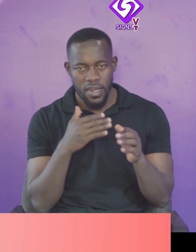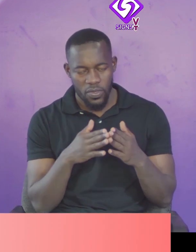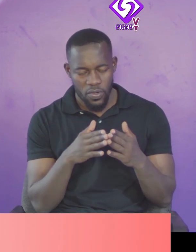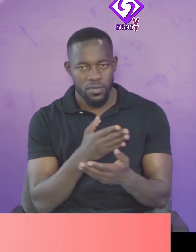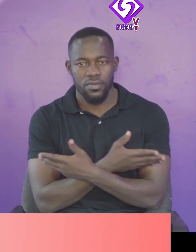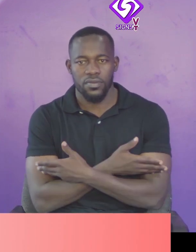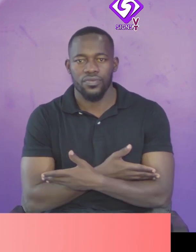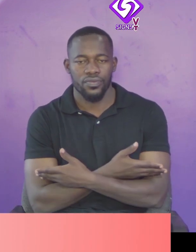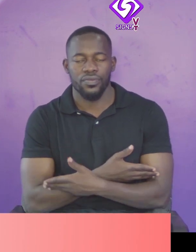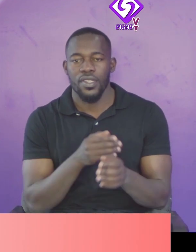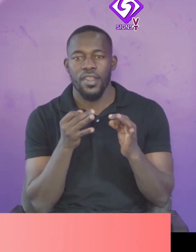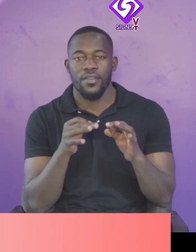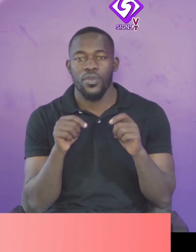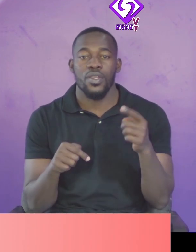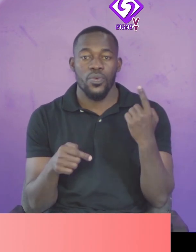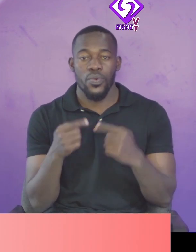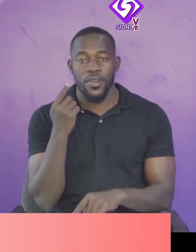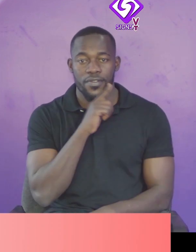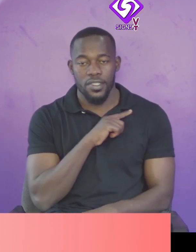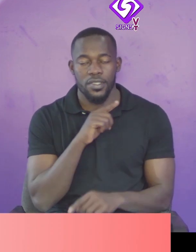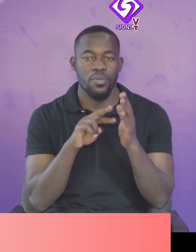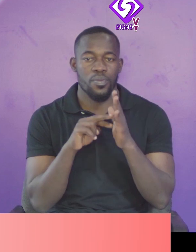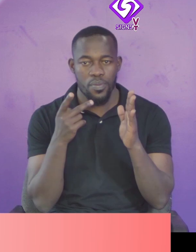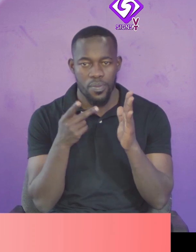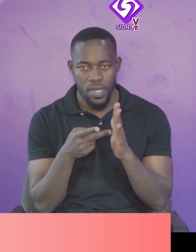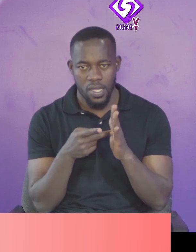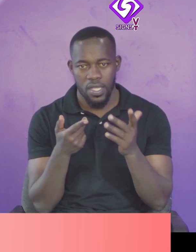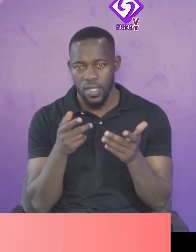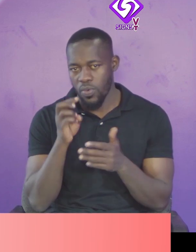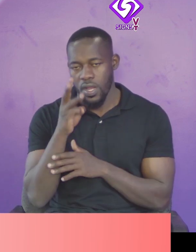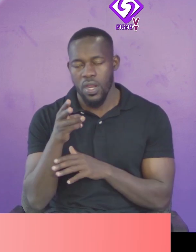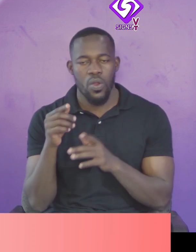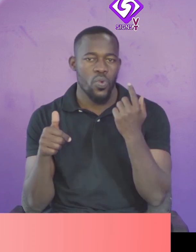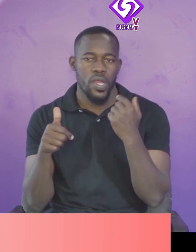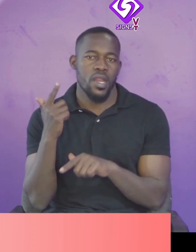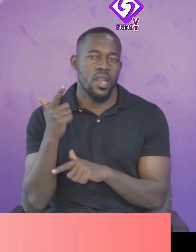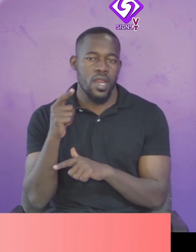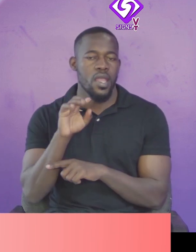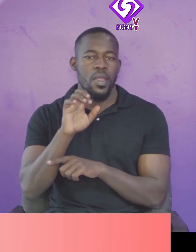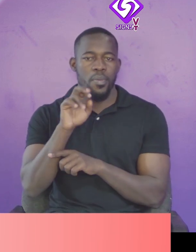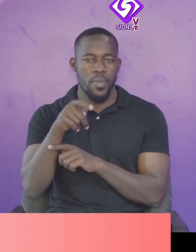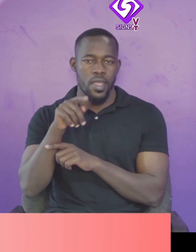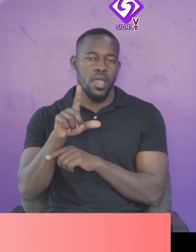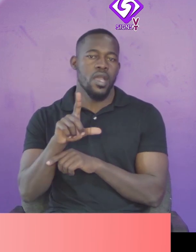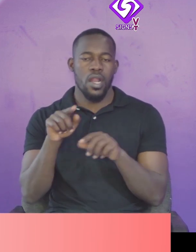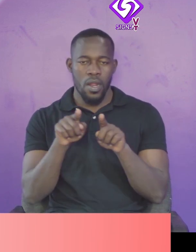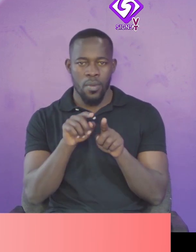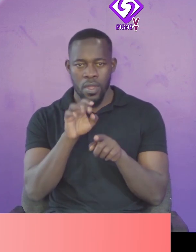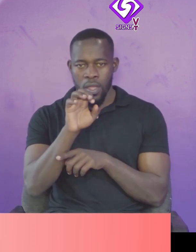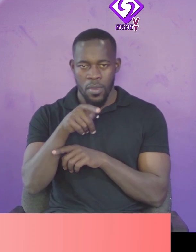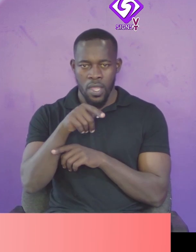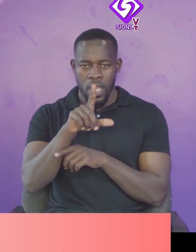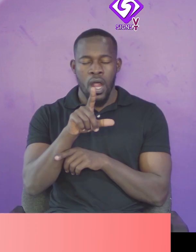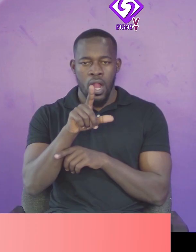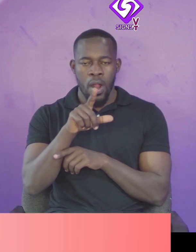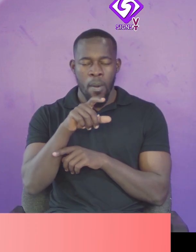today, if we win today, it means we are seriously contending for the title. And these titles, it is ours to